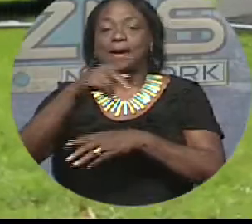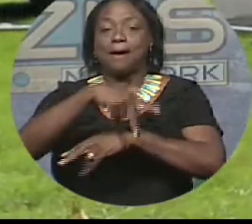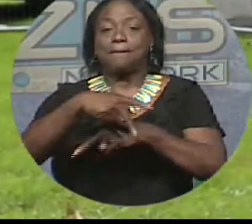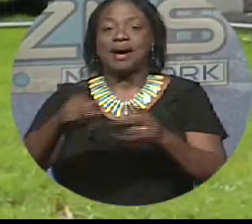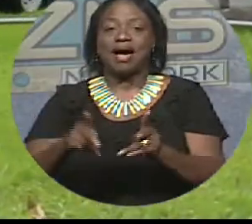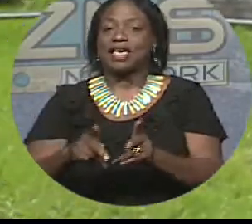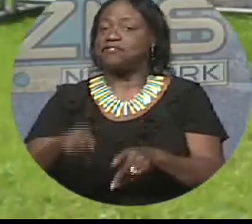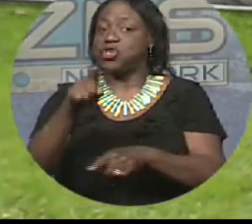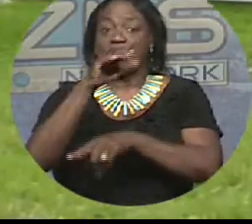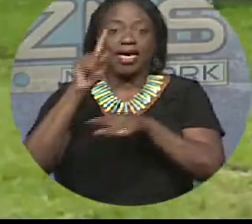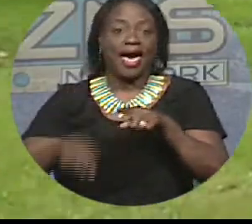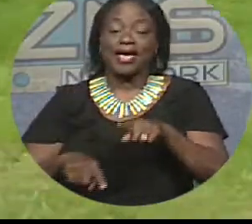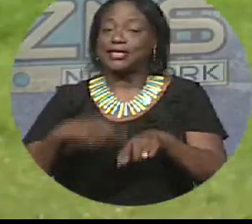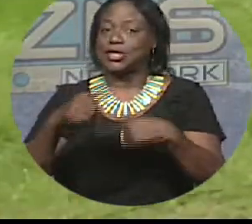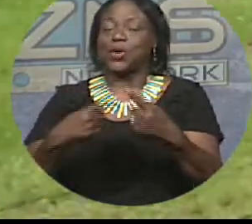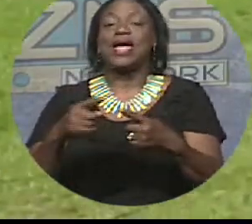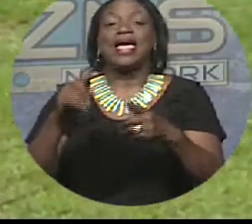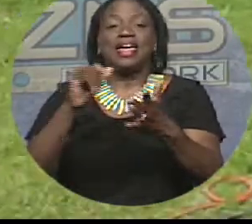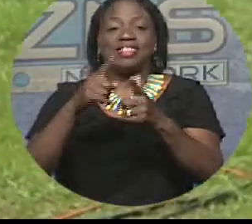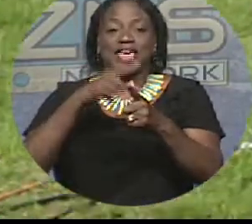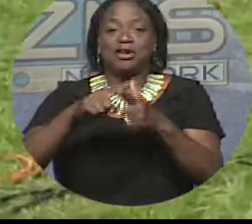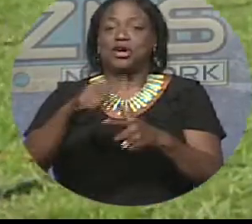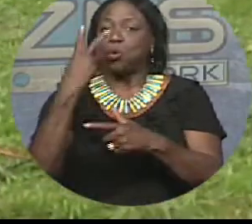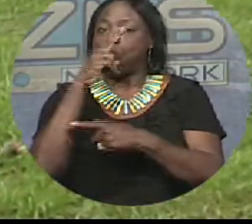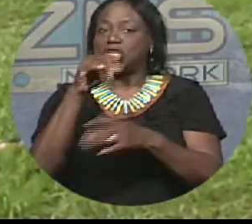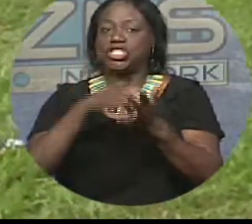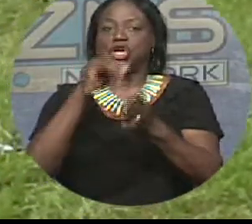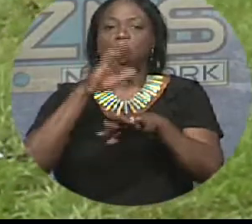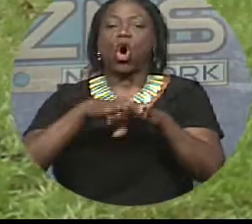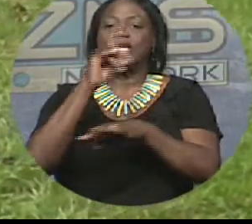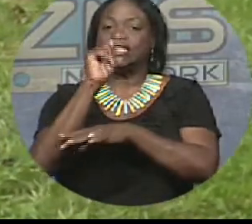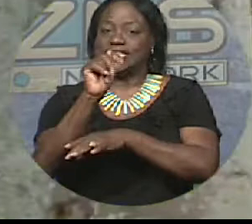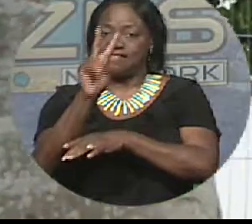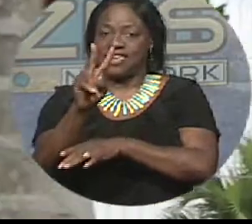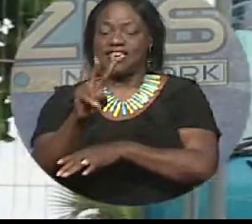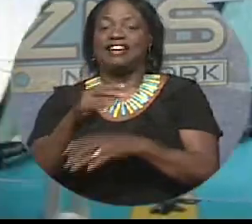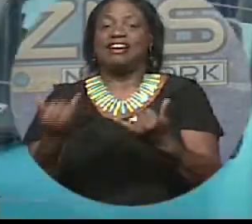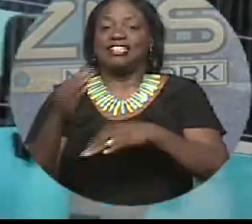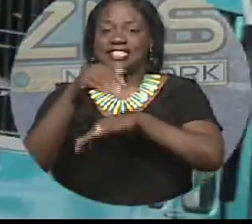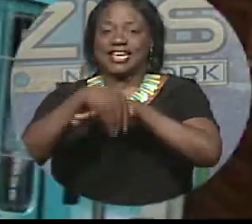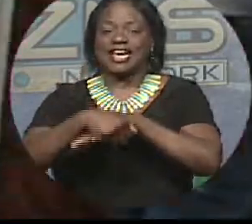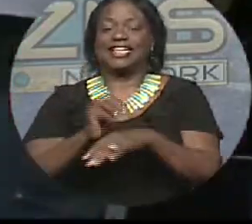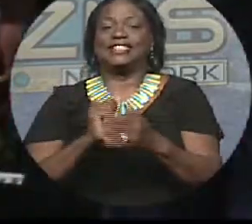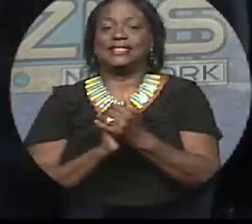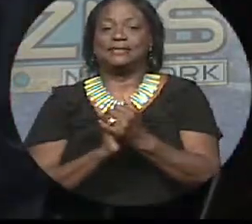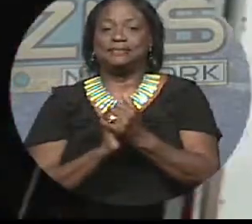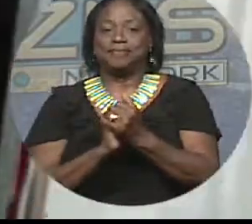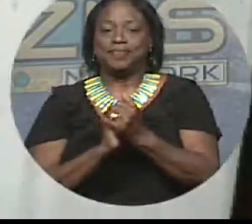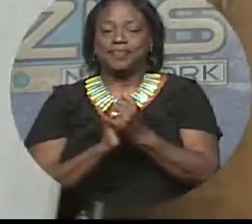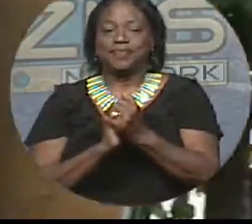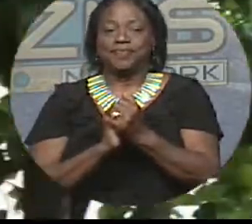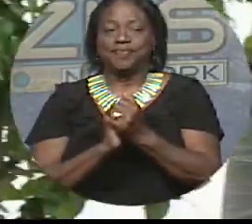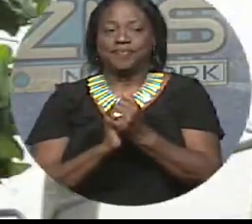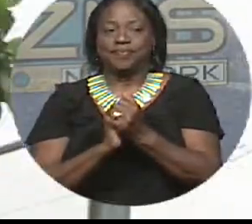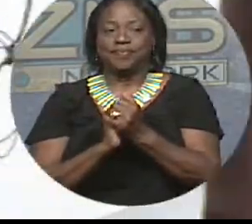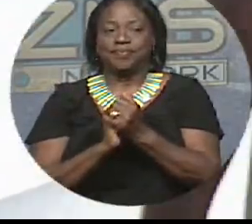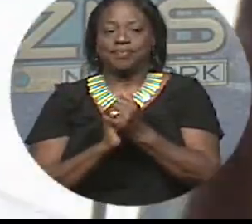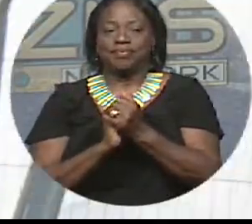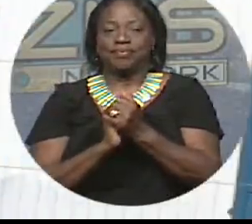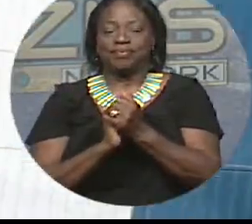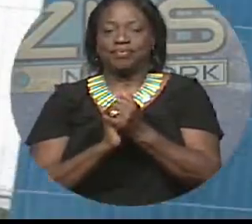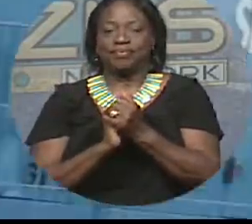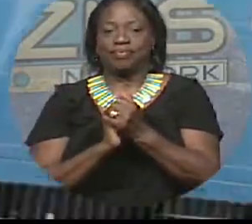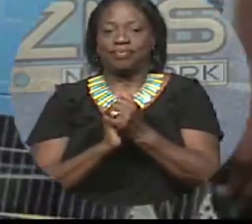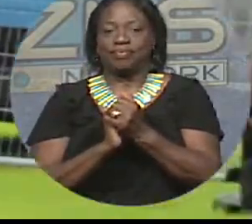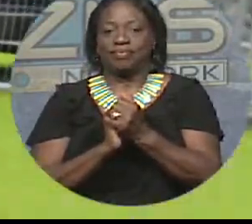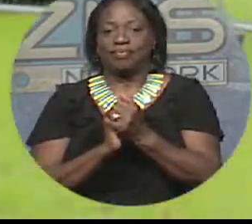unable to do so, you can stay tuned to the ZNS Network for live coverage of the event. From Clifford Park, I'm Janae Noel Ferguson,